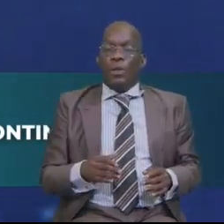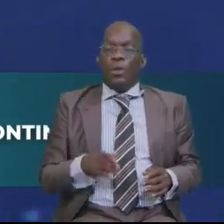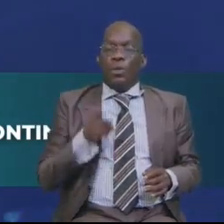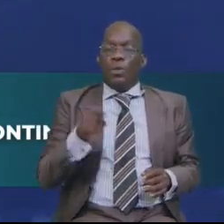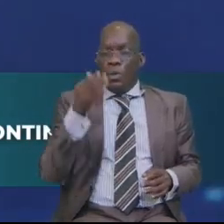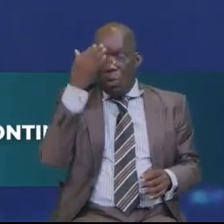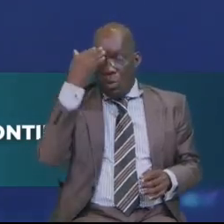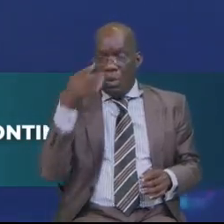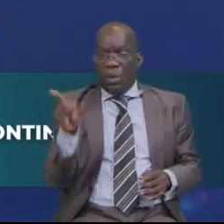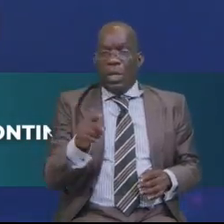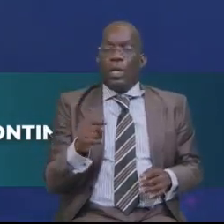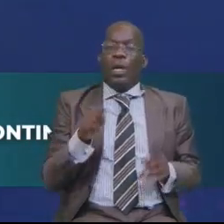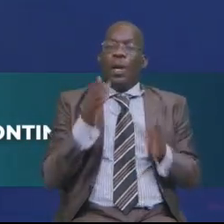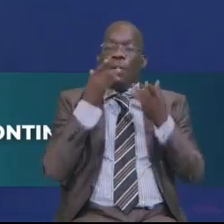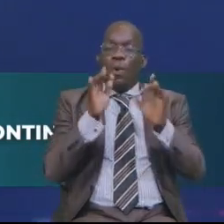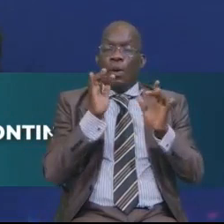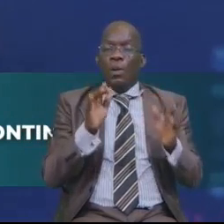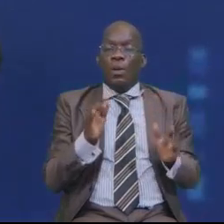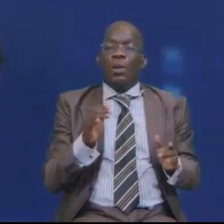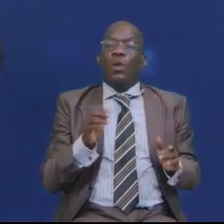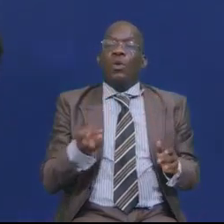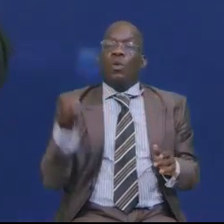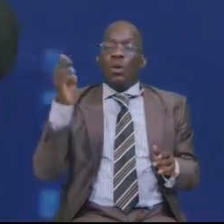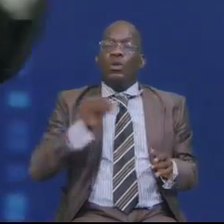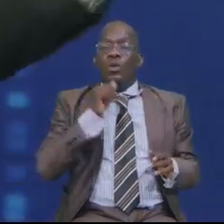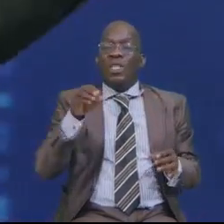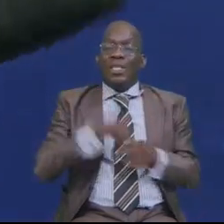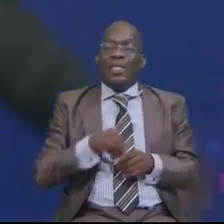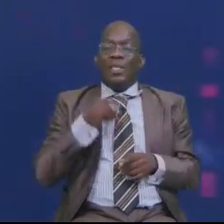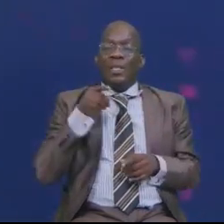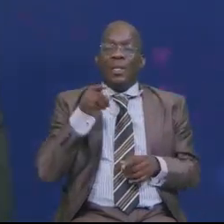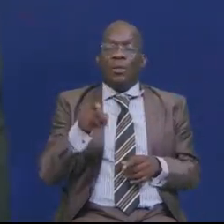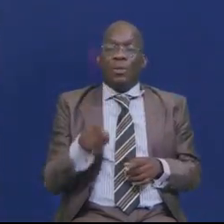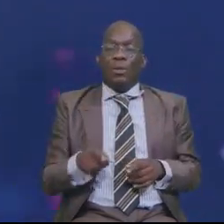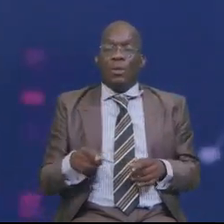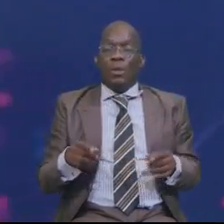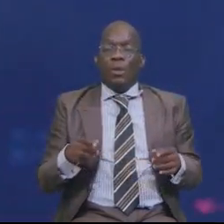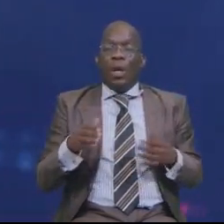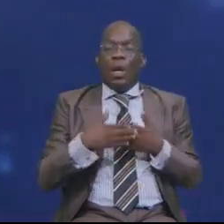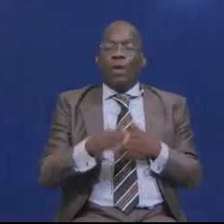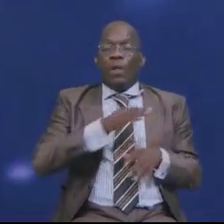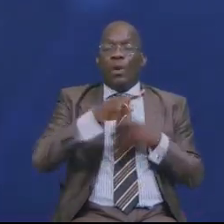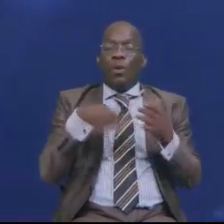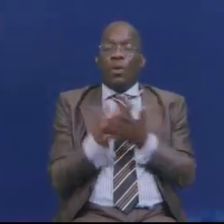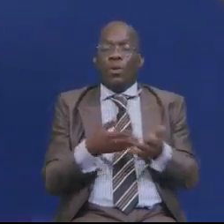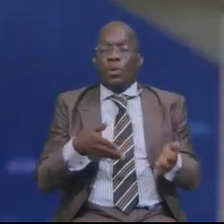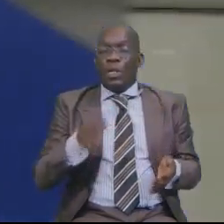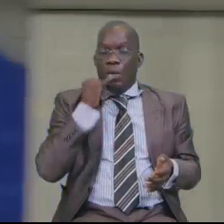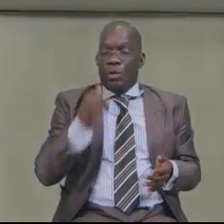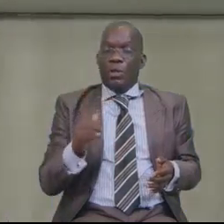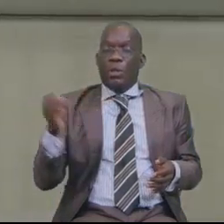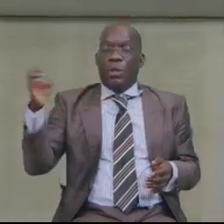the murdering and all that was not entrenched in him. I said, after all, there is grace now, and I